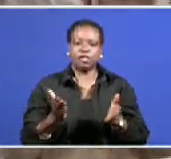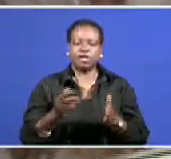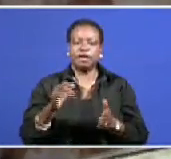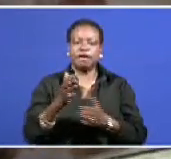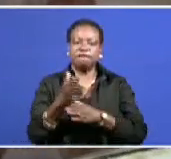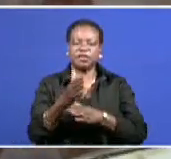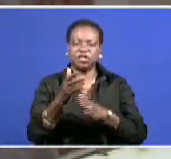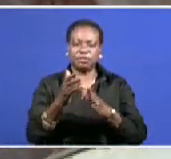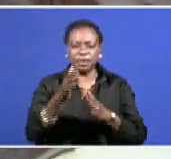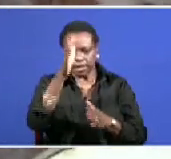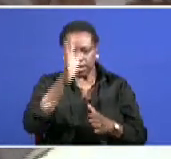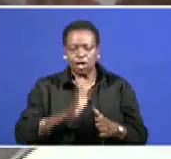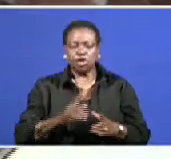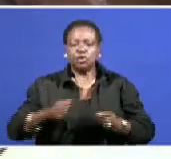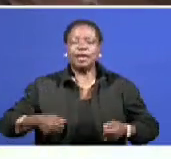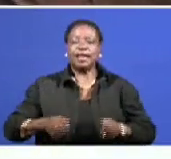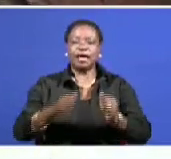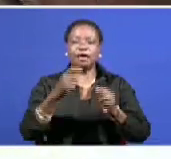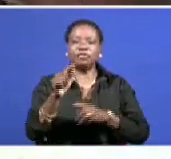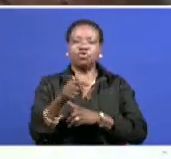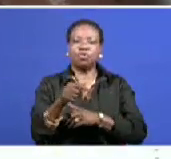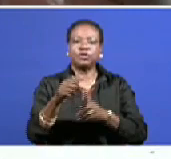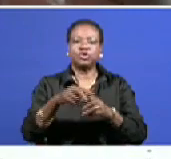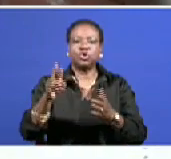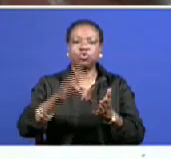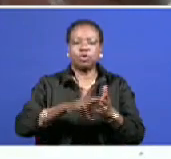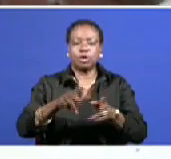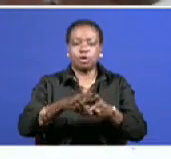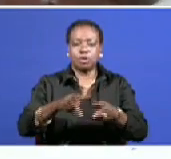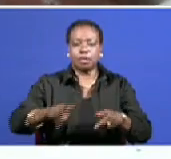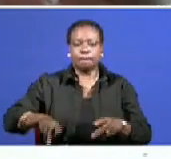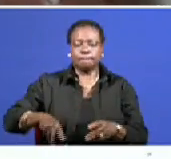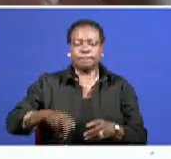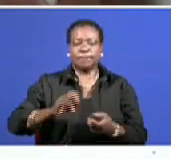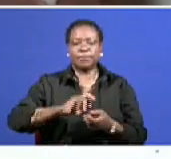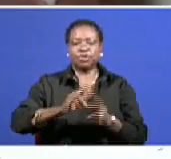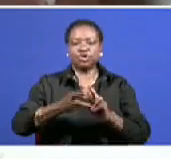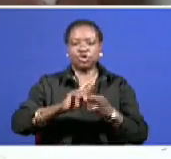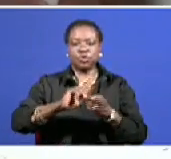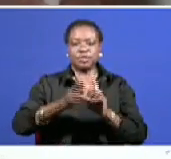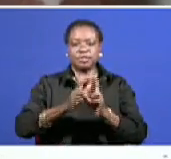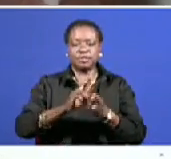reproduce so that we'll have them in the future. The season is closed until the end of February.